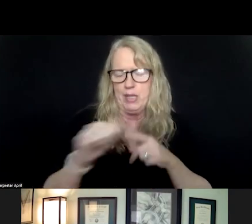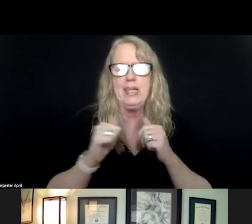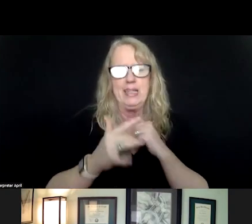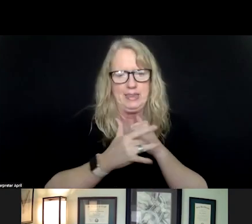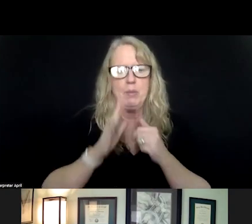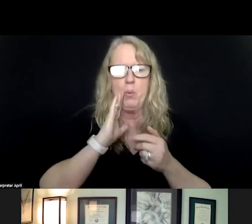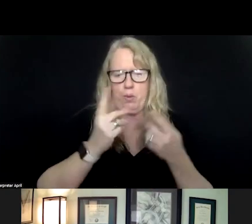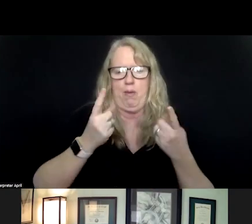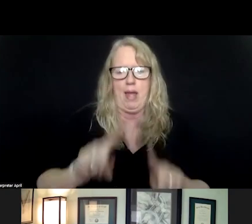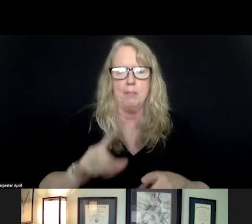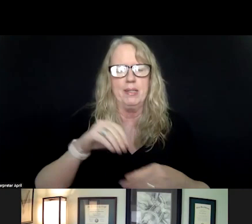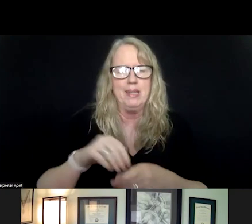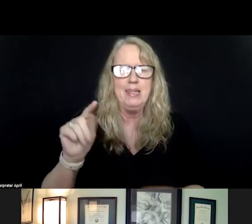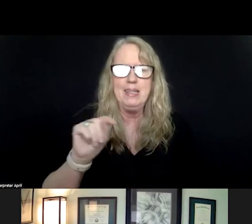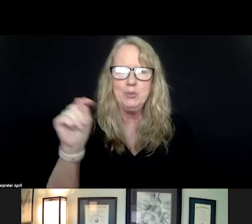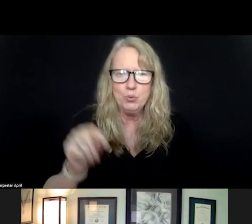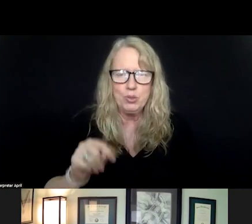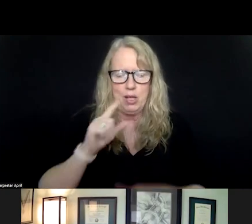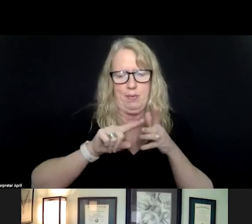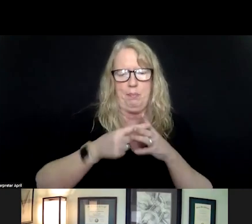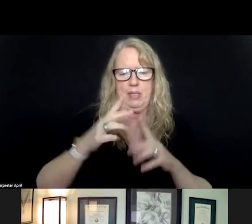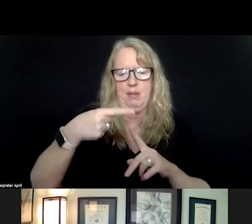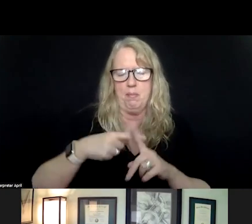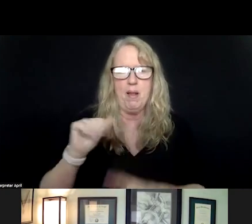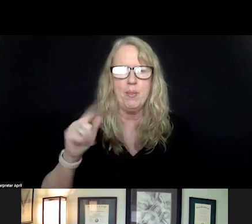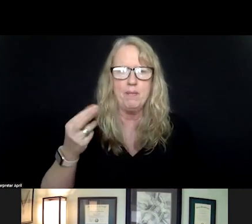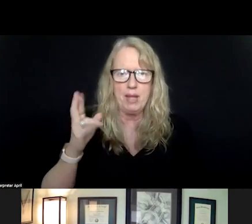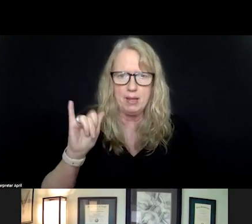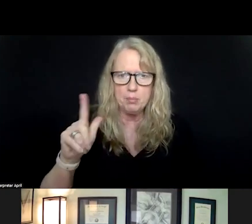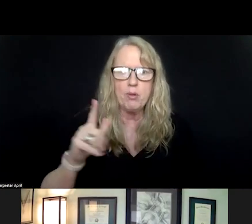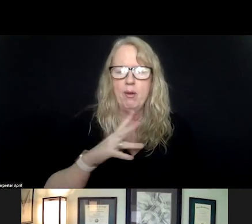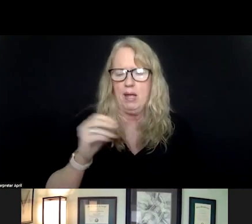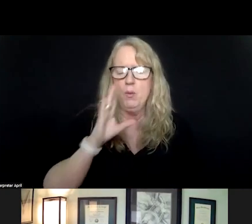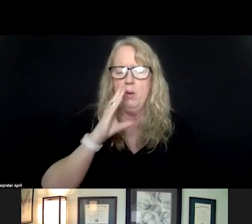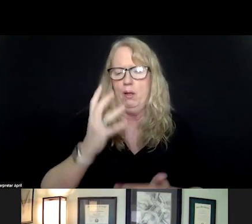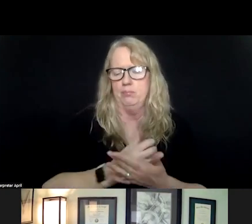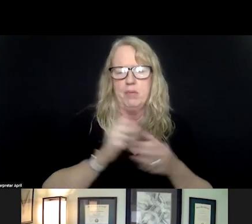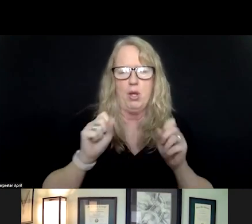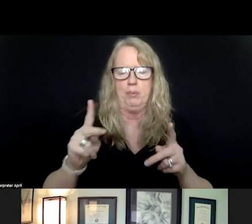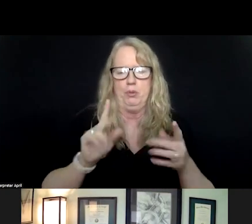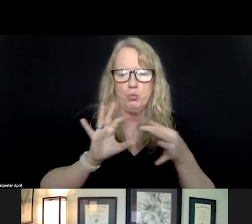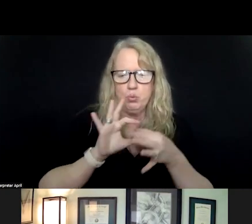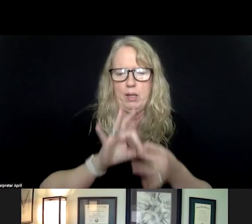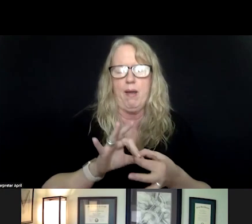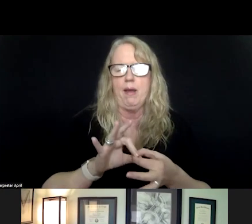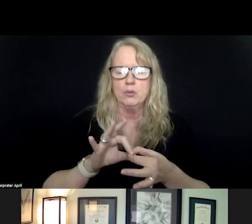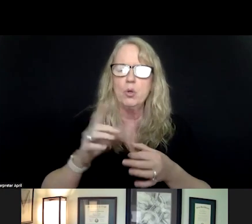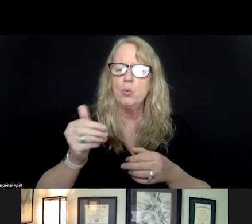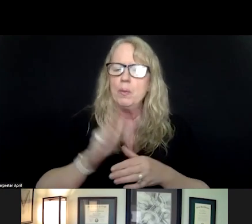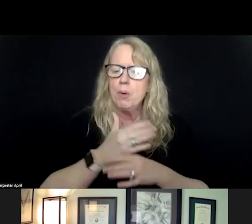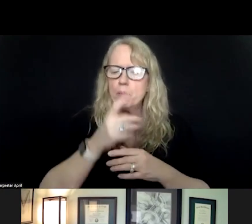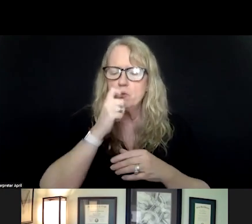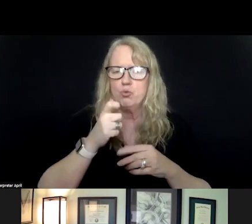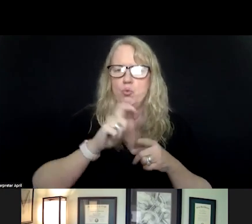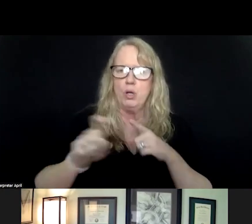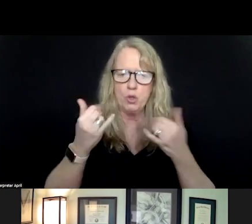will happen in Tucson at the beginning of April. And we'll have an opportunity to connect with some of the partners who are on the call